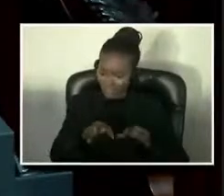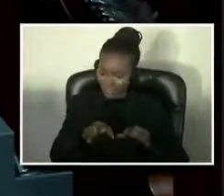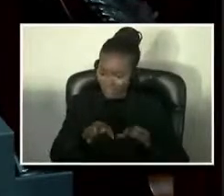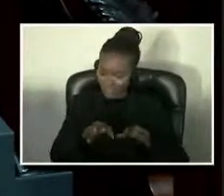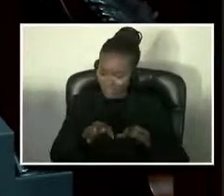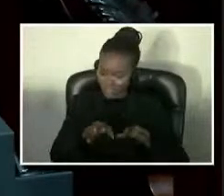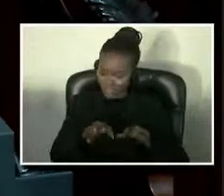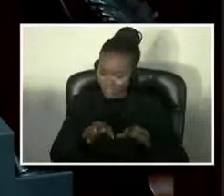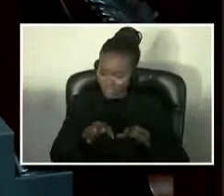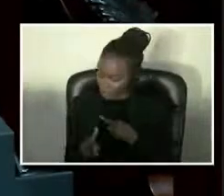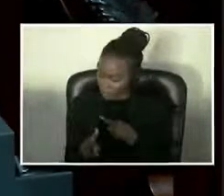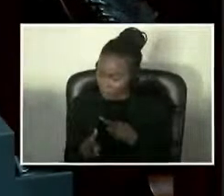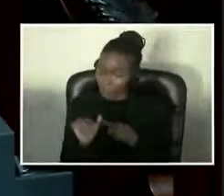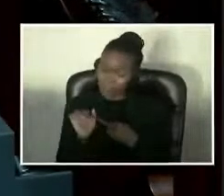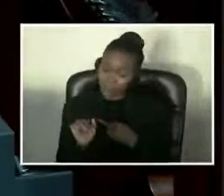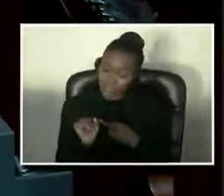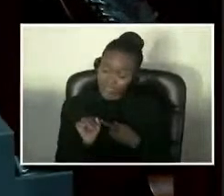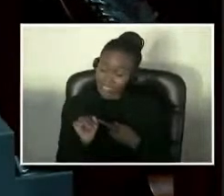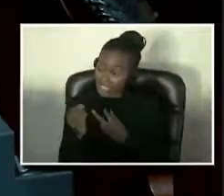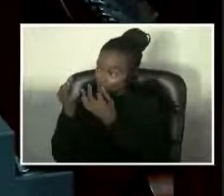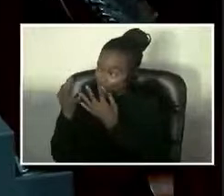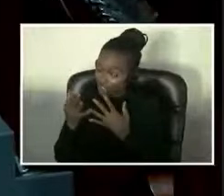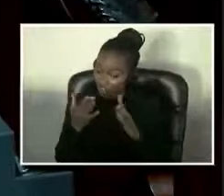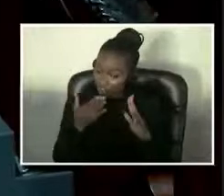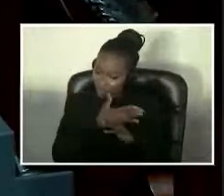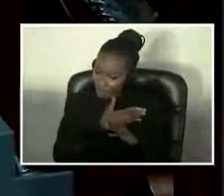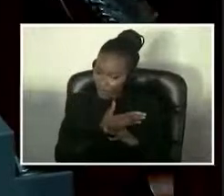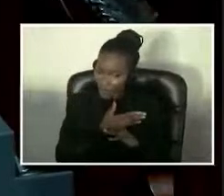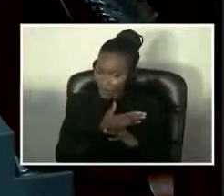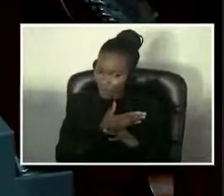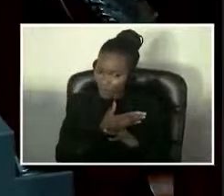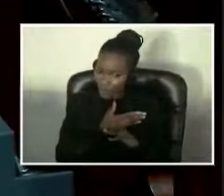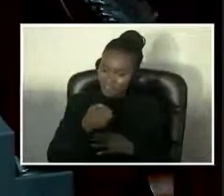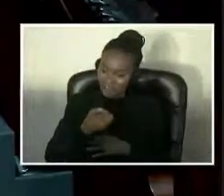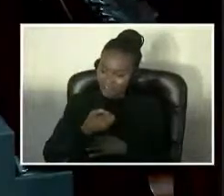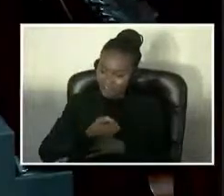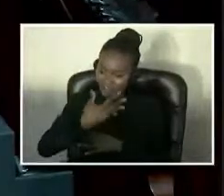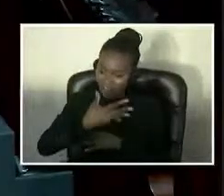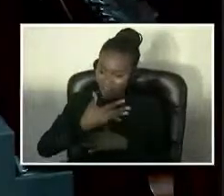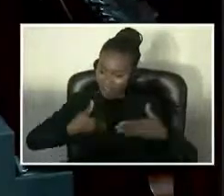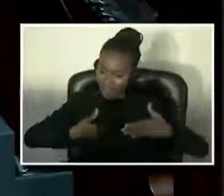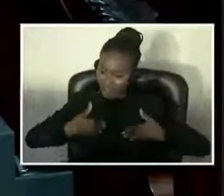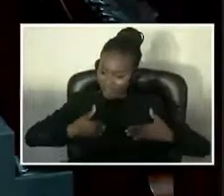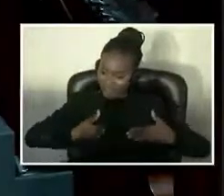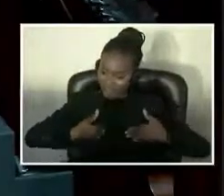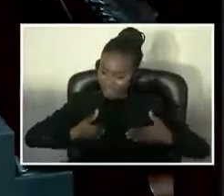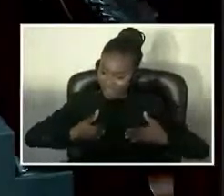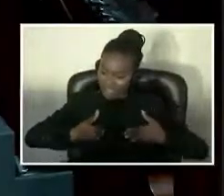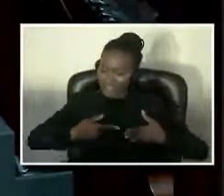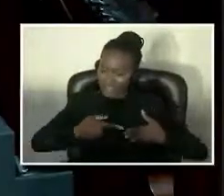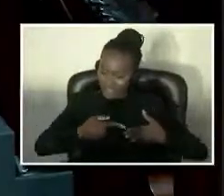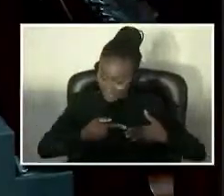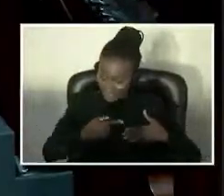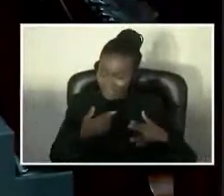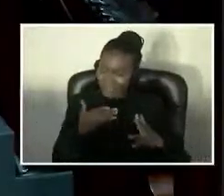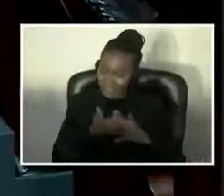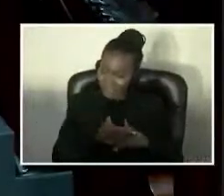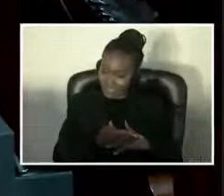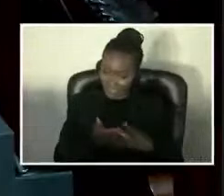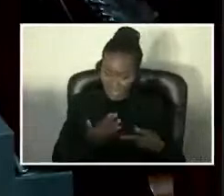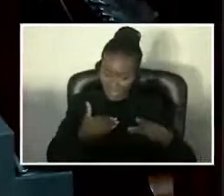interventionist treasury was a fifth administration to intervention now in the sixth